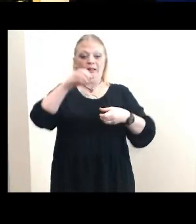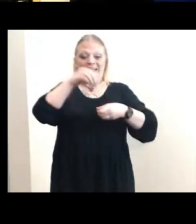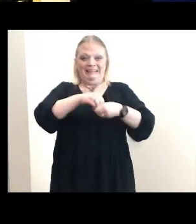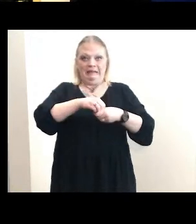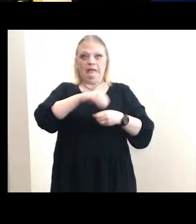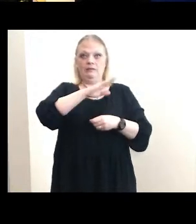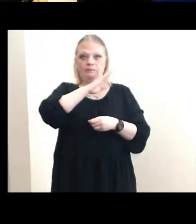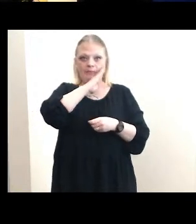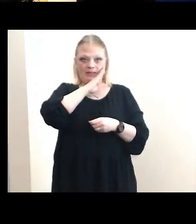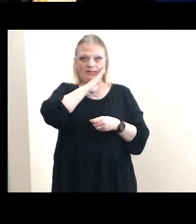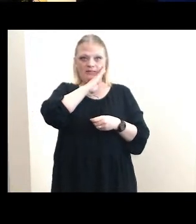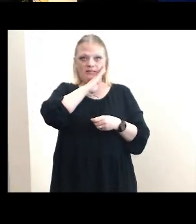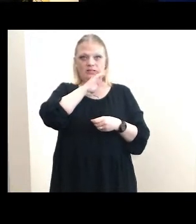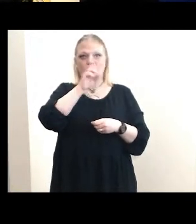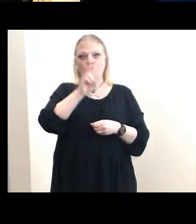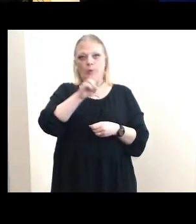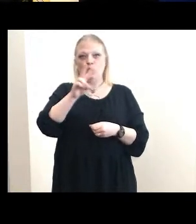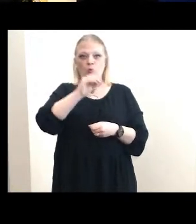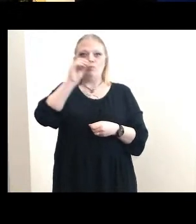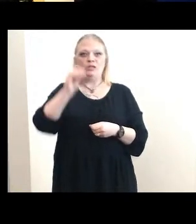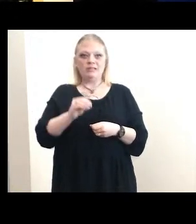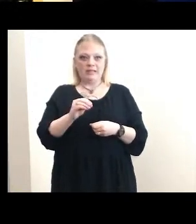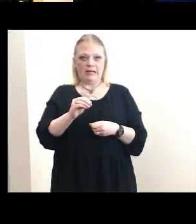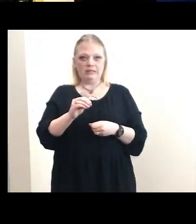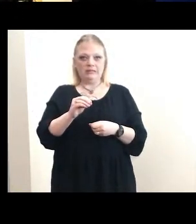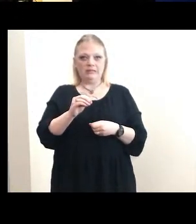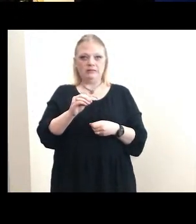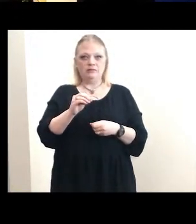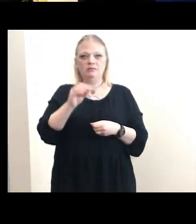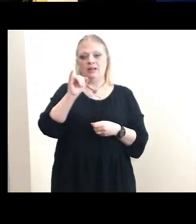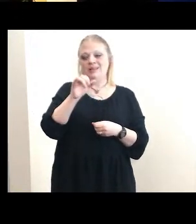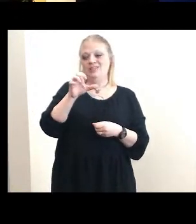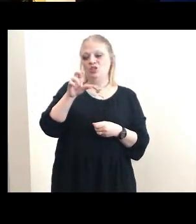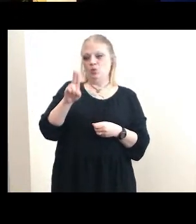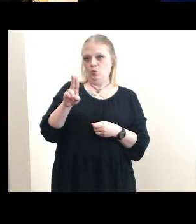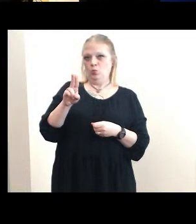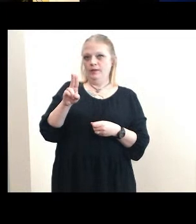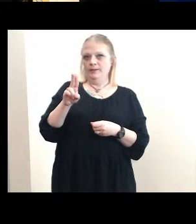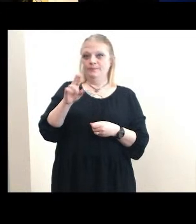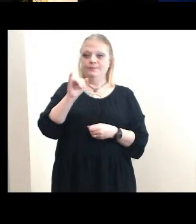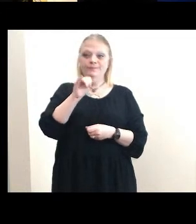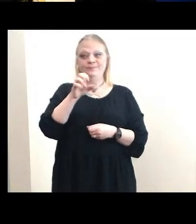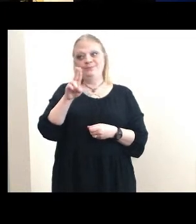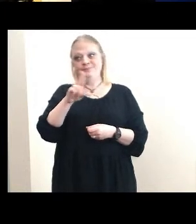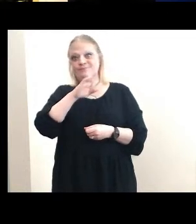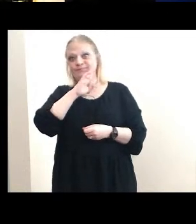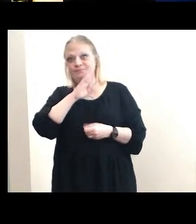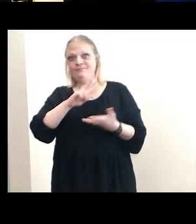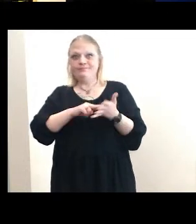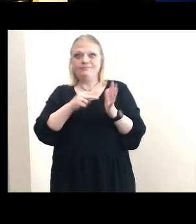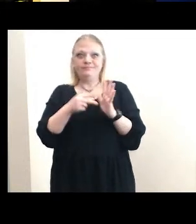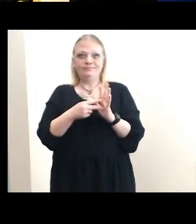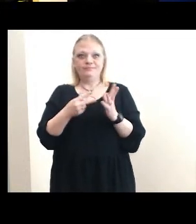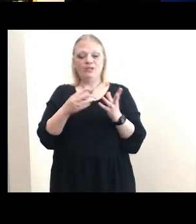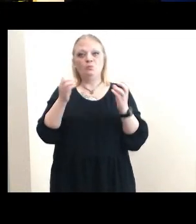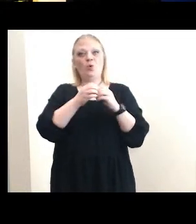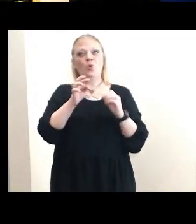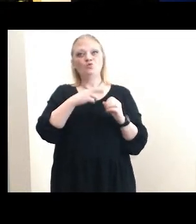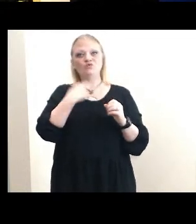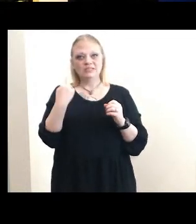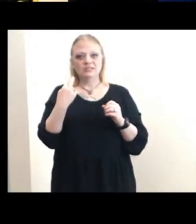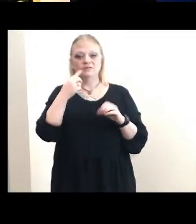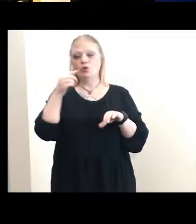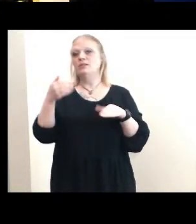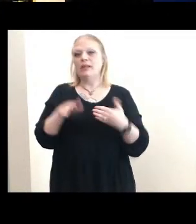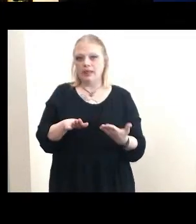28th, 22% are hospitalized in an ICU bed. Of course, in an ICU bed, you're much more at risk of